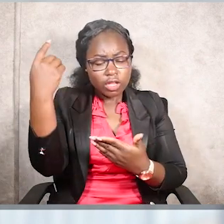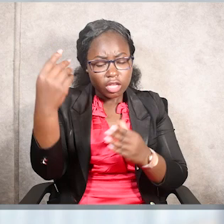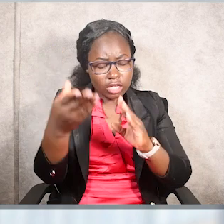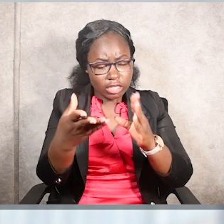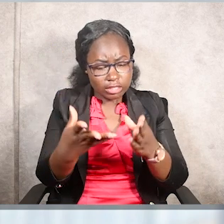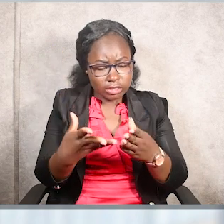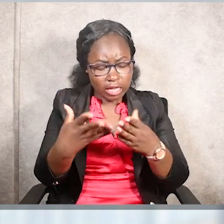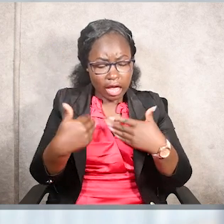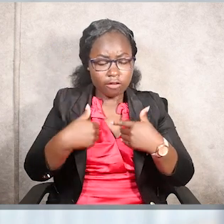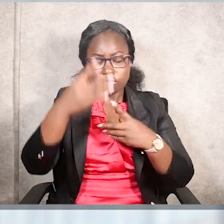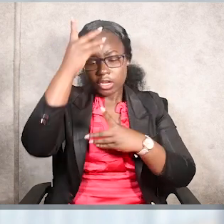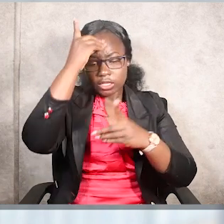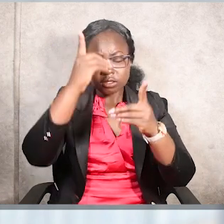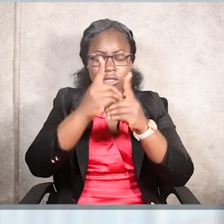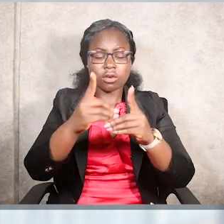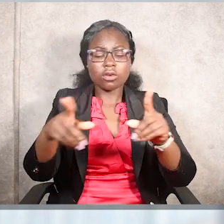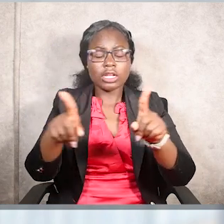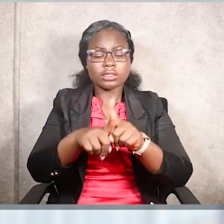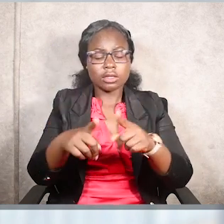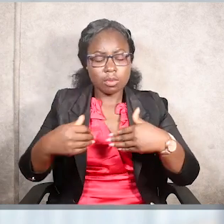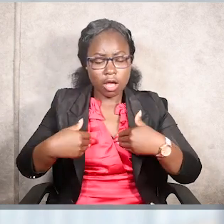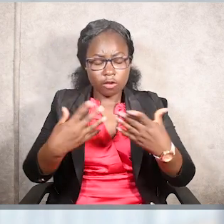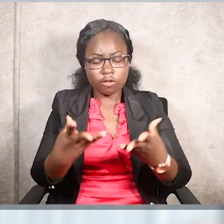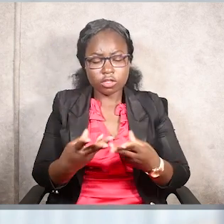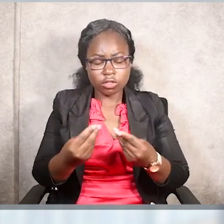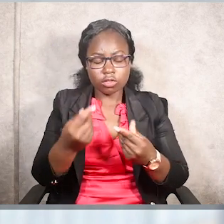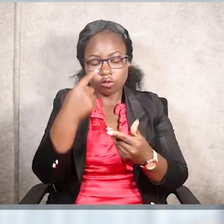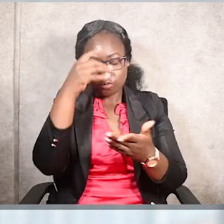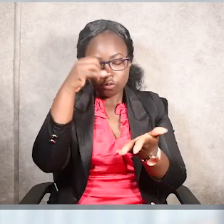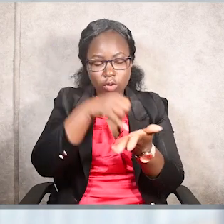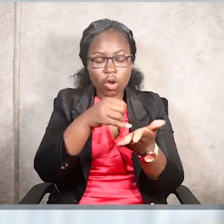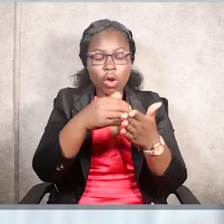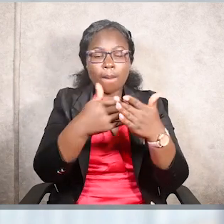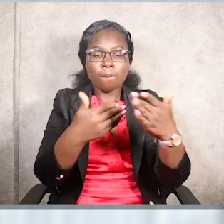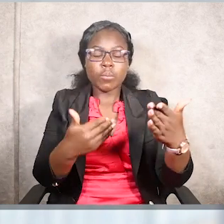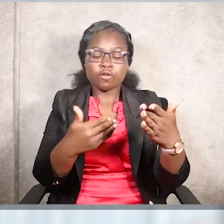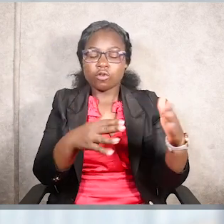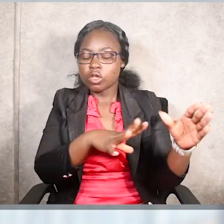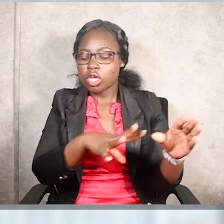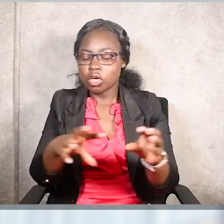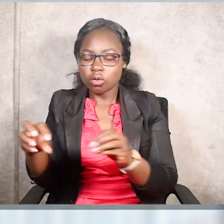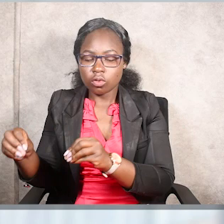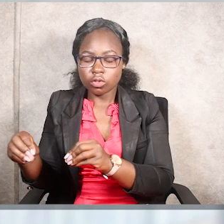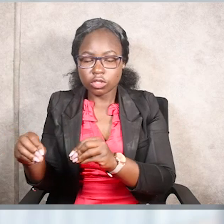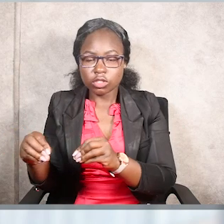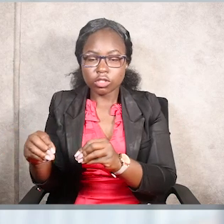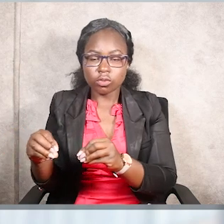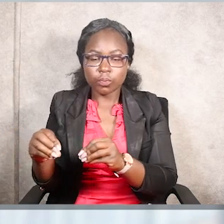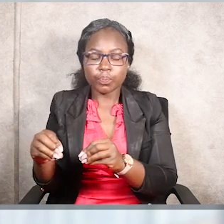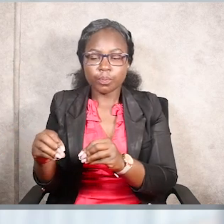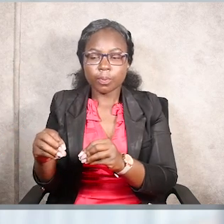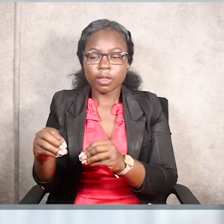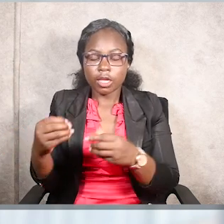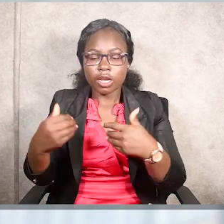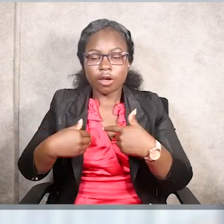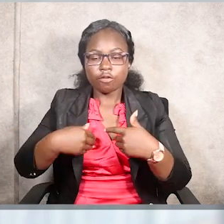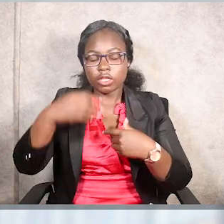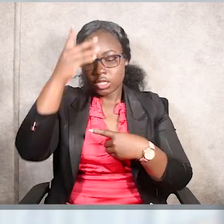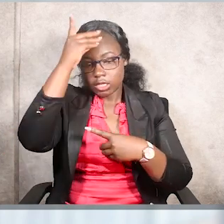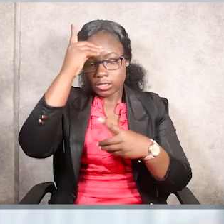particular decision and have a justification for it before they are able to move on to implementing the